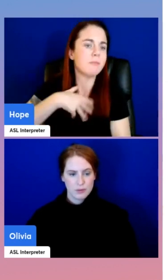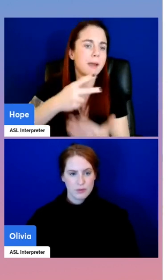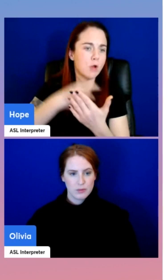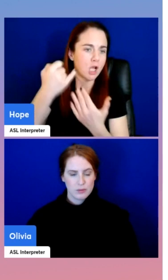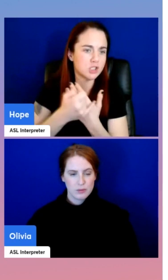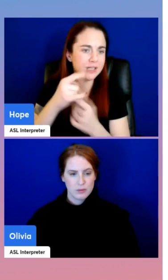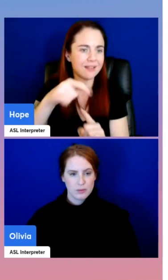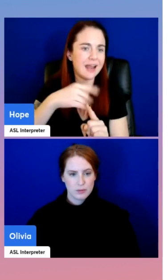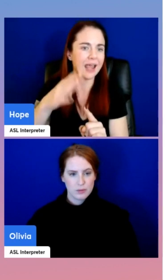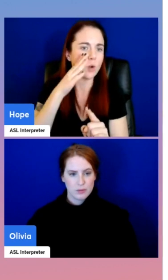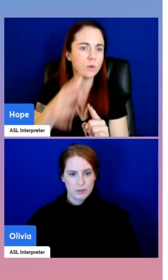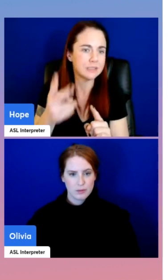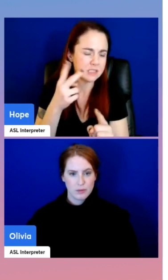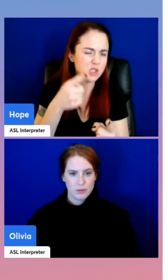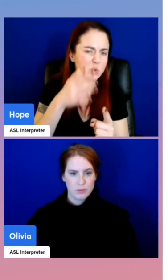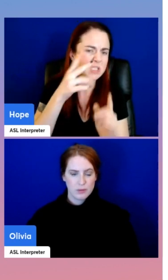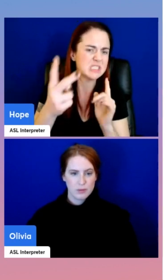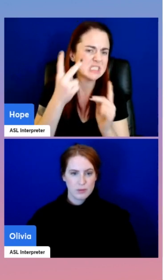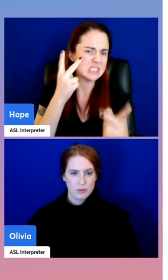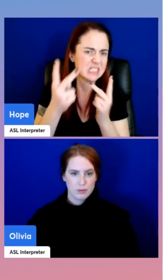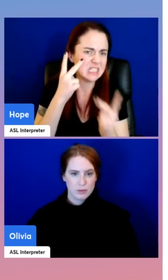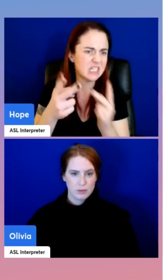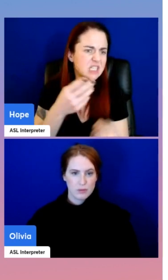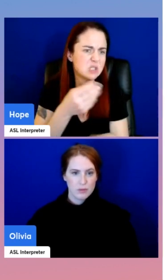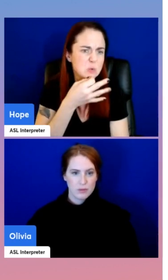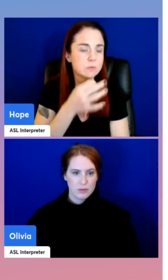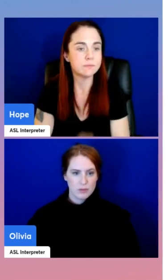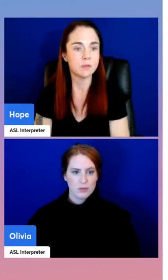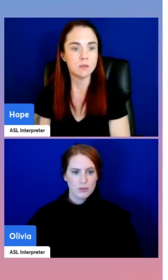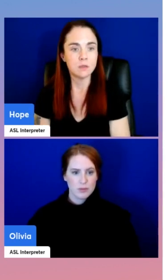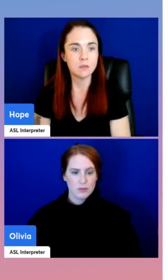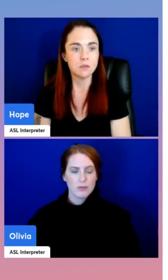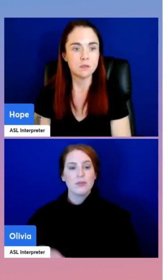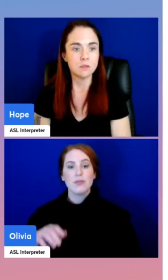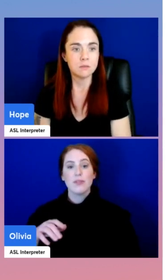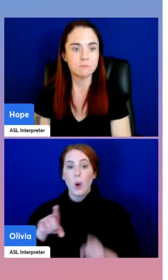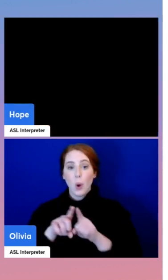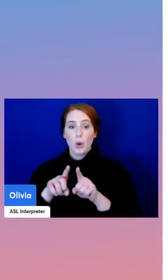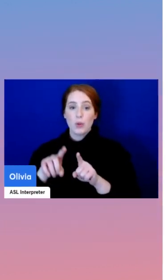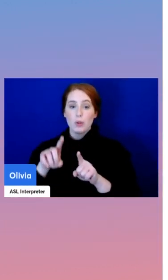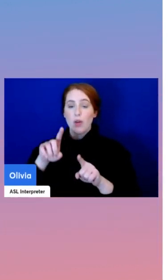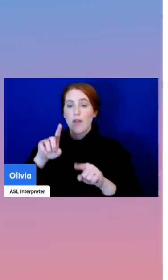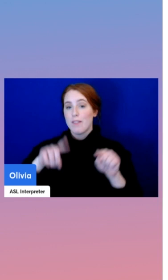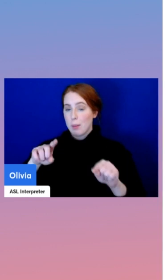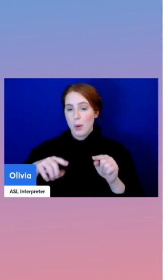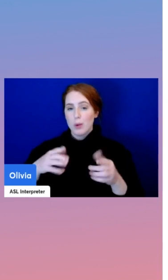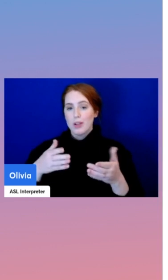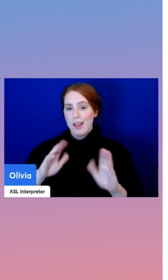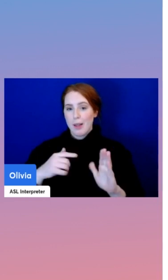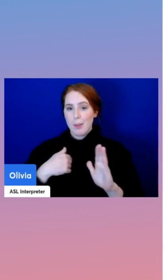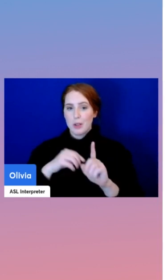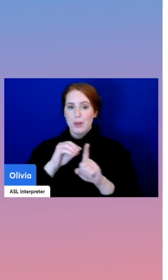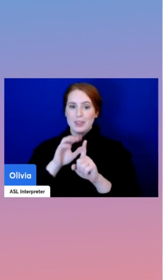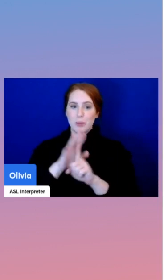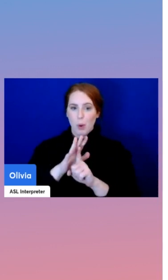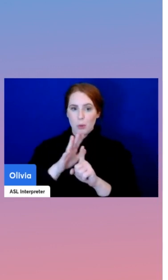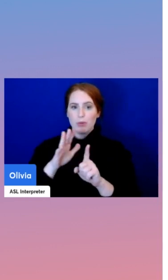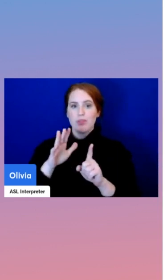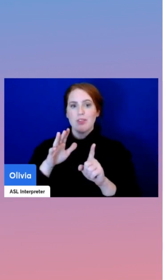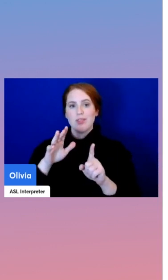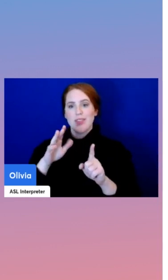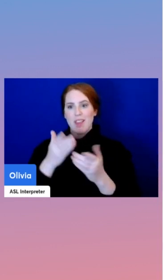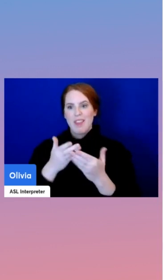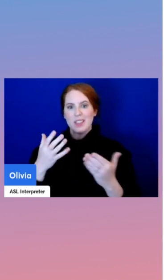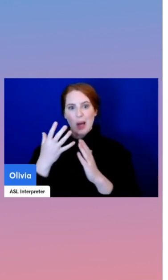that we will be seeing in a few seconds. I also have my variables, which allow me to expose elements outside of my configuration, and I